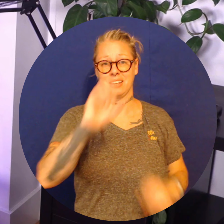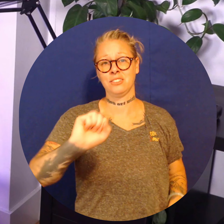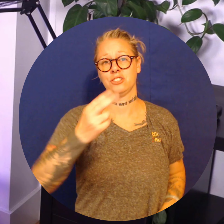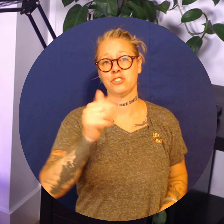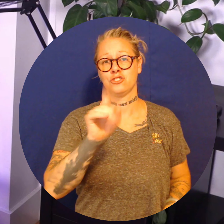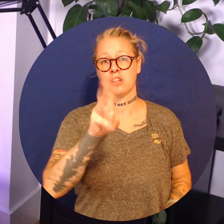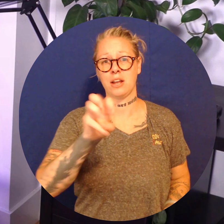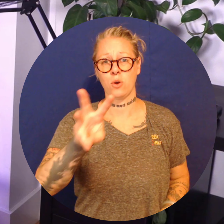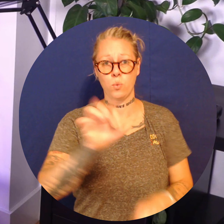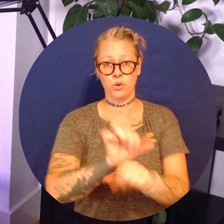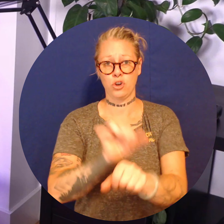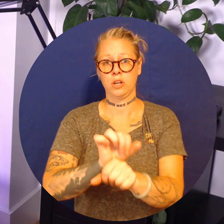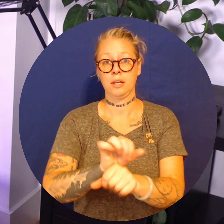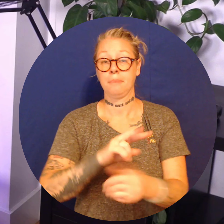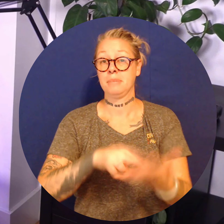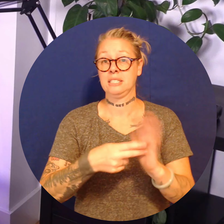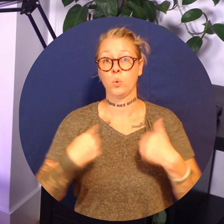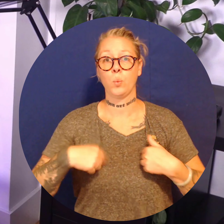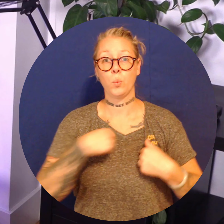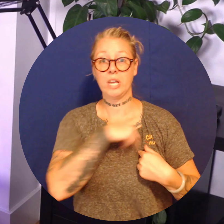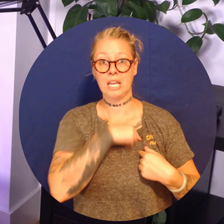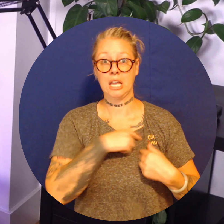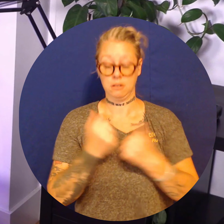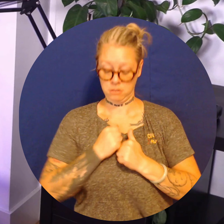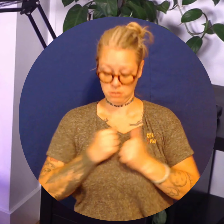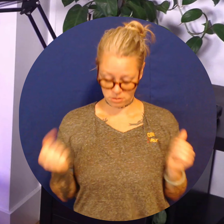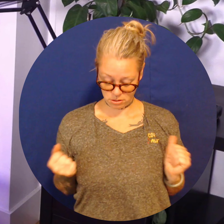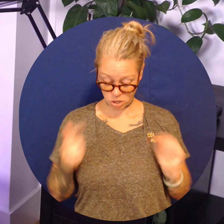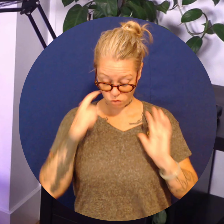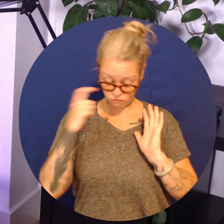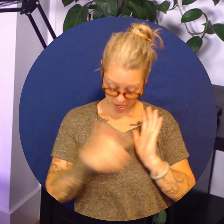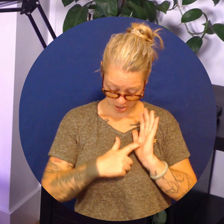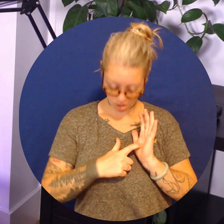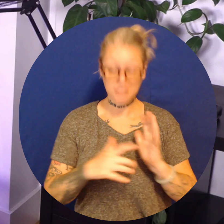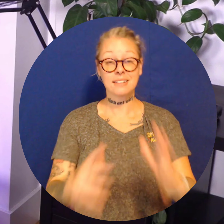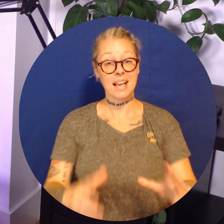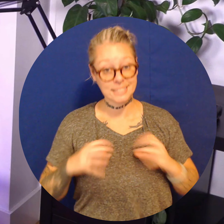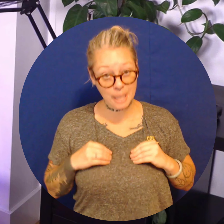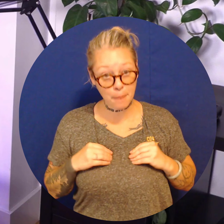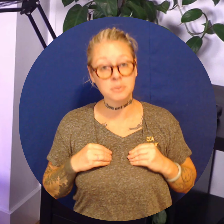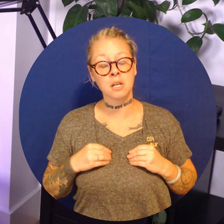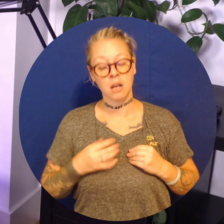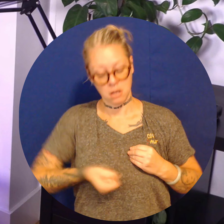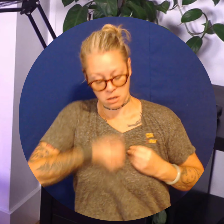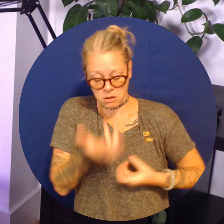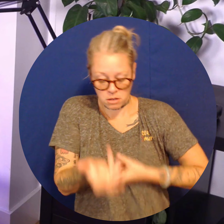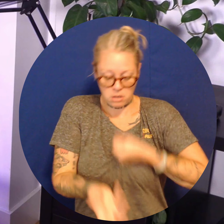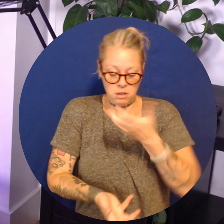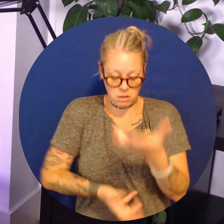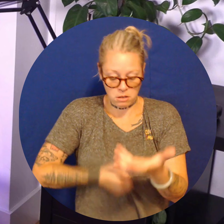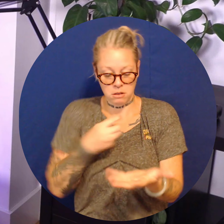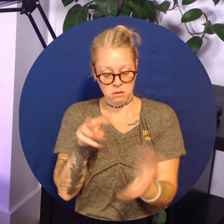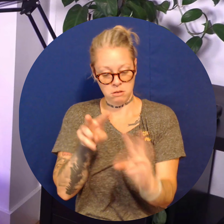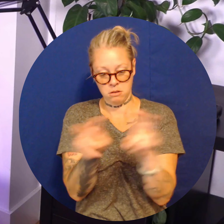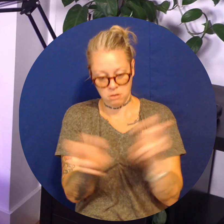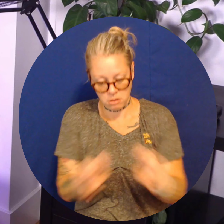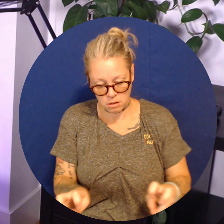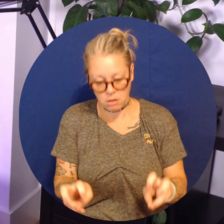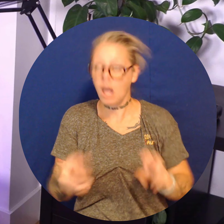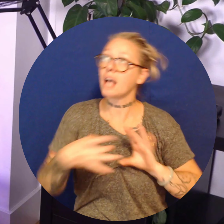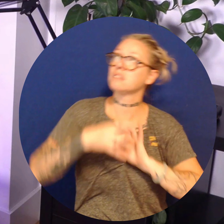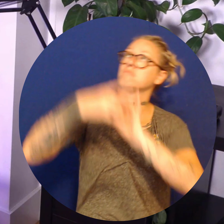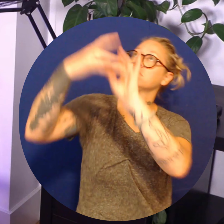just involves us acknowledging accepting working through working with and integrating